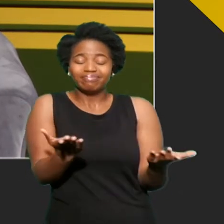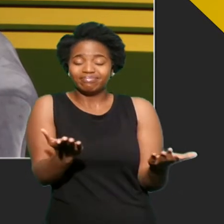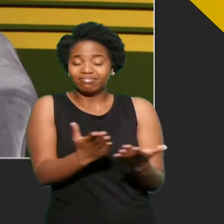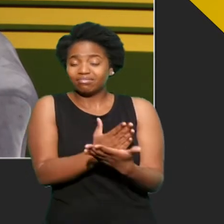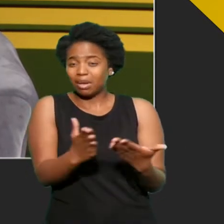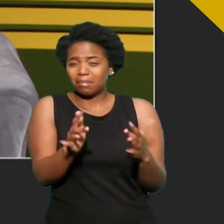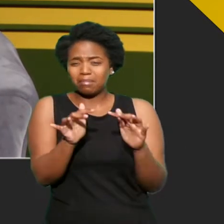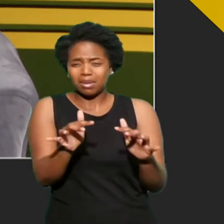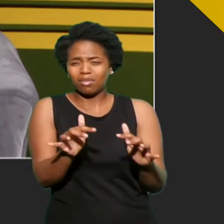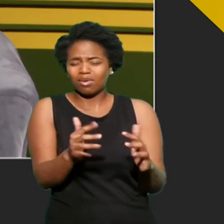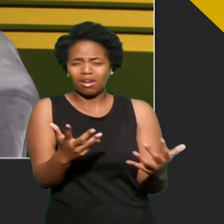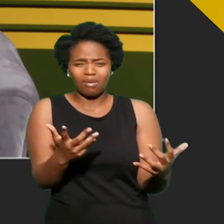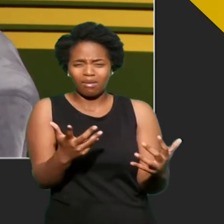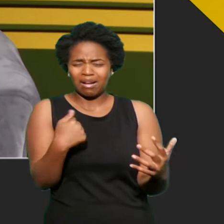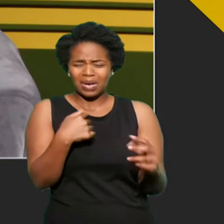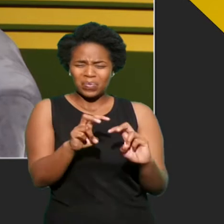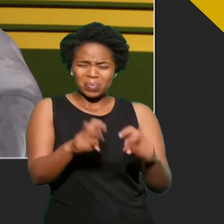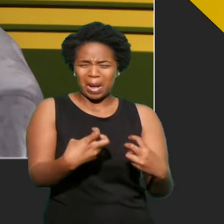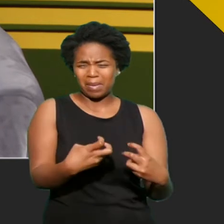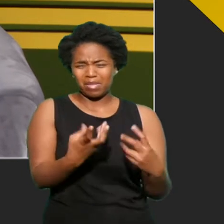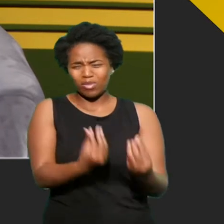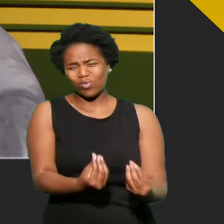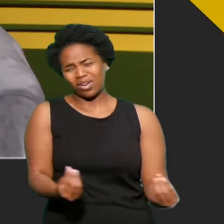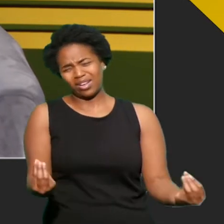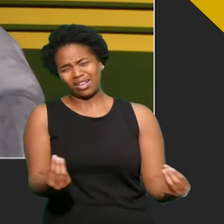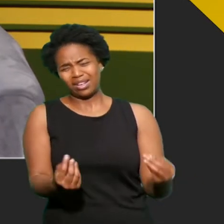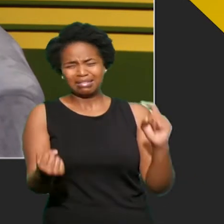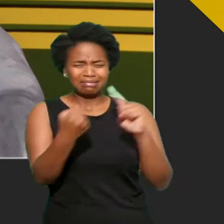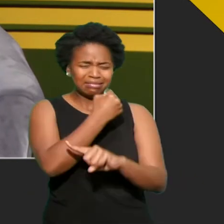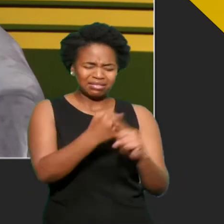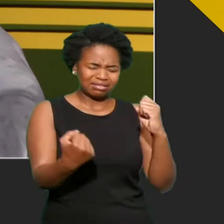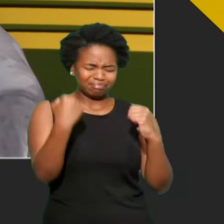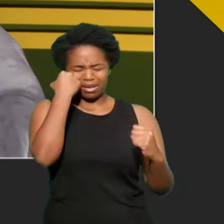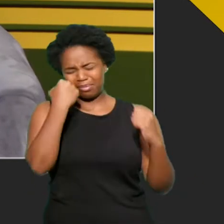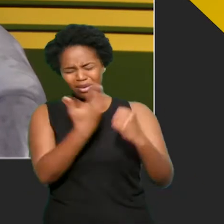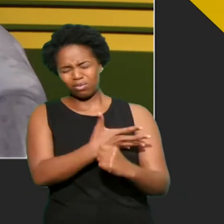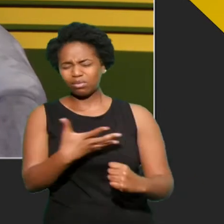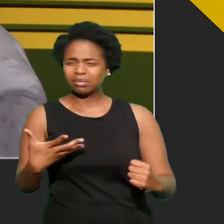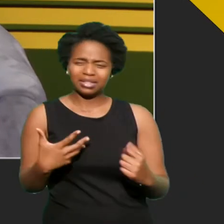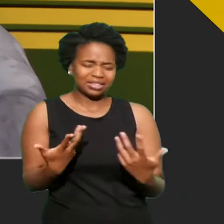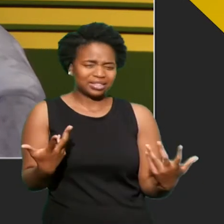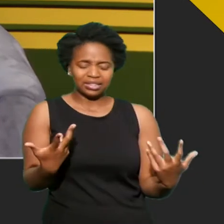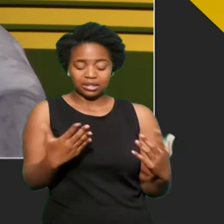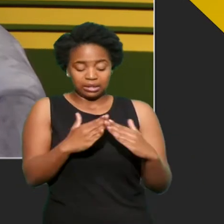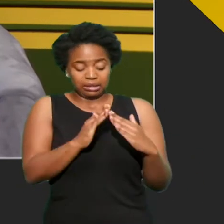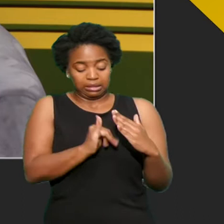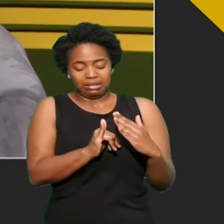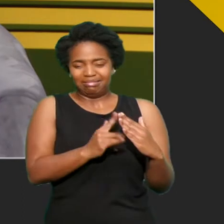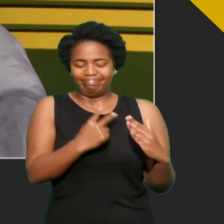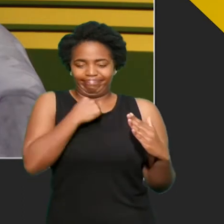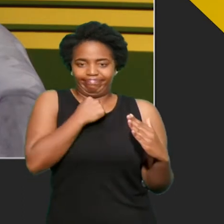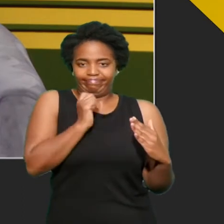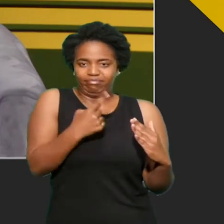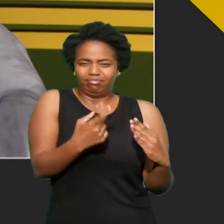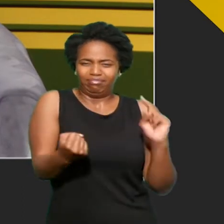that and they're raping, and they're abusing, and they're beating, and they're assaulting the people that they're living with. And it's quite